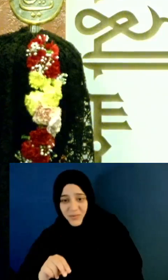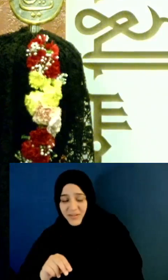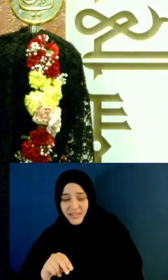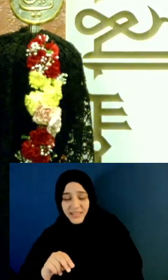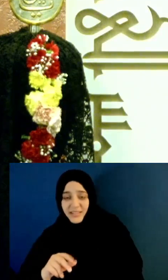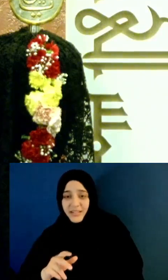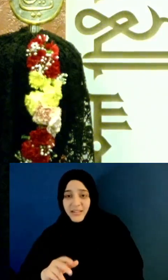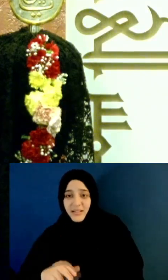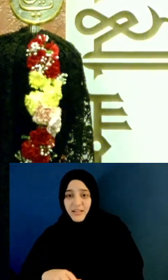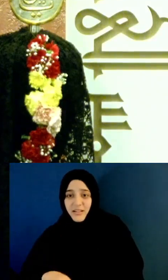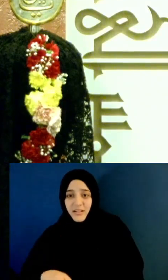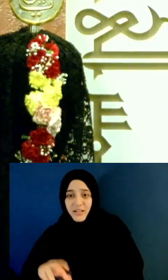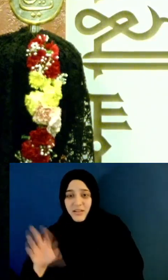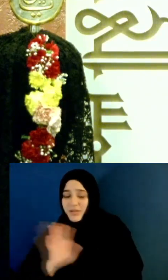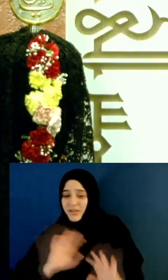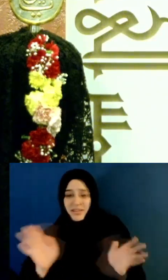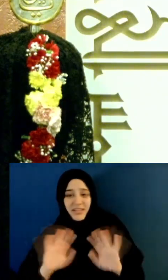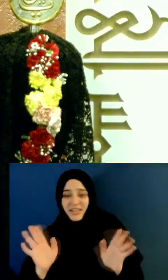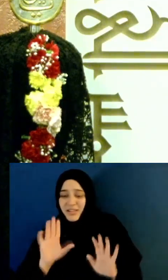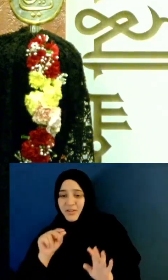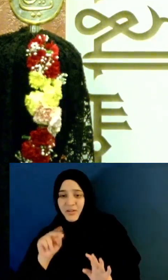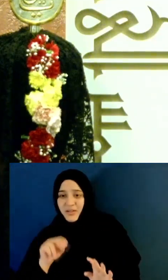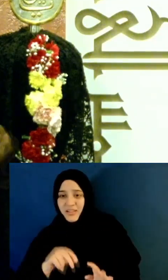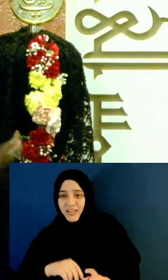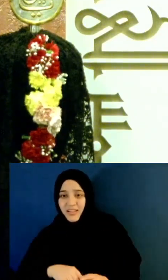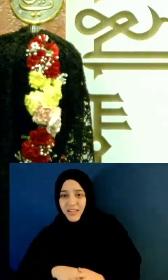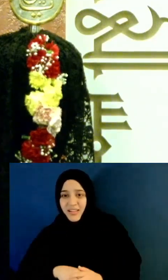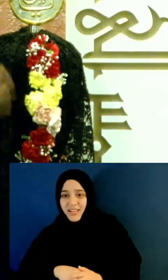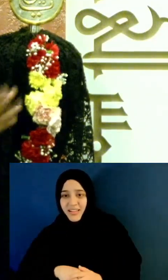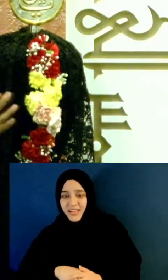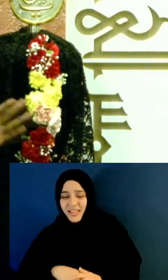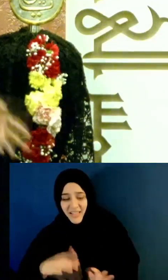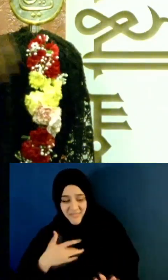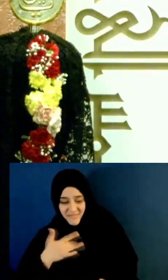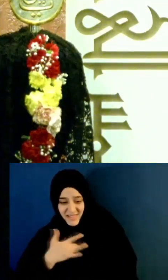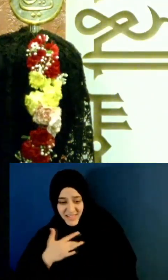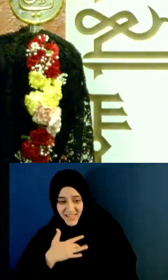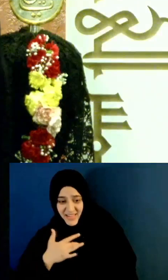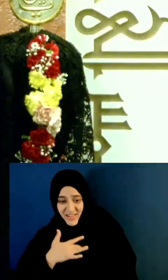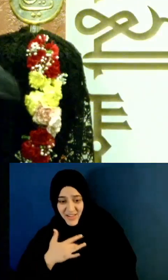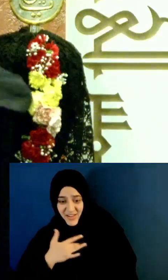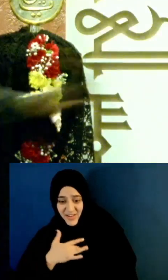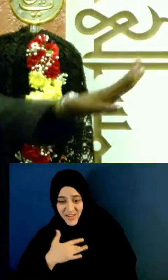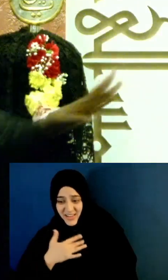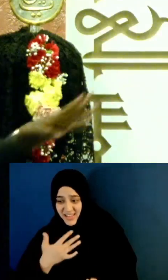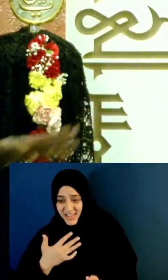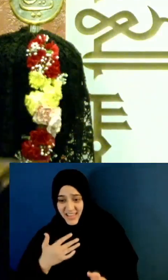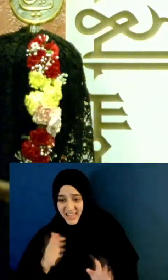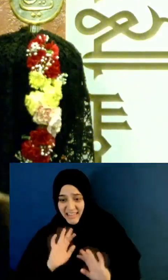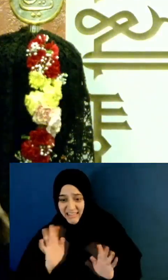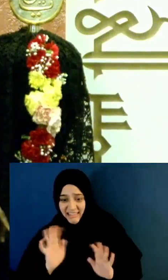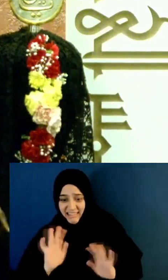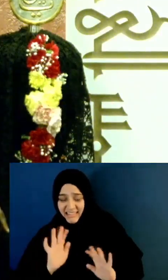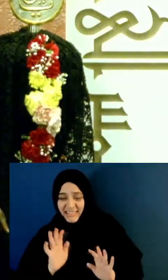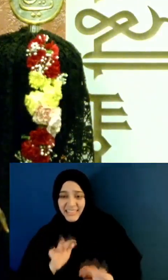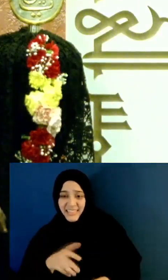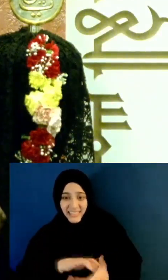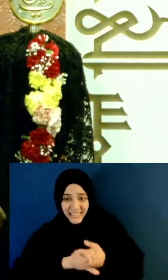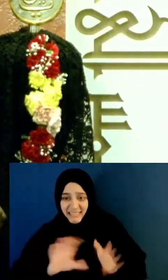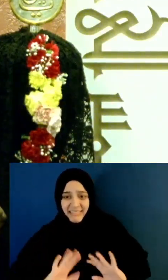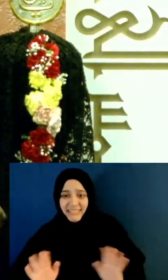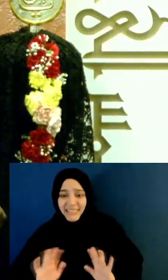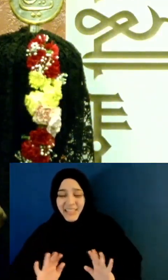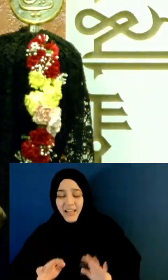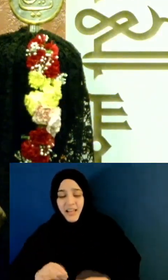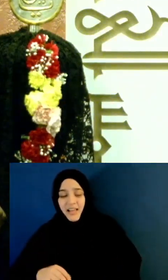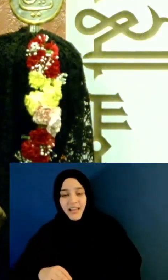No, Sheikh, you know, my heart is okay. I don't feel anything, even if I shake. Islam said, Habibi, no. Because Islam is not